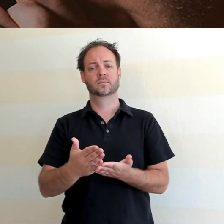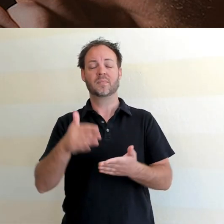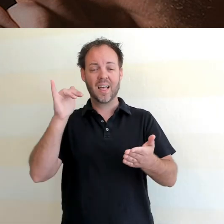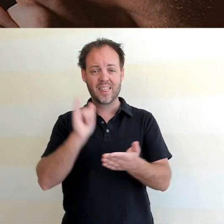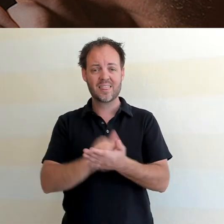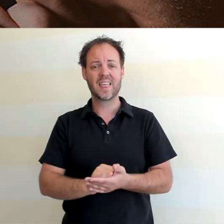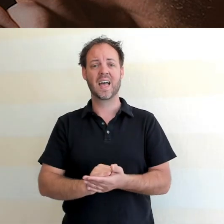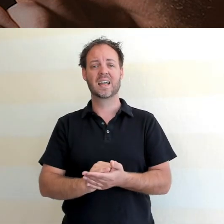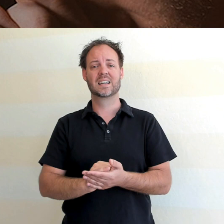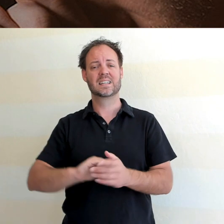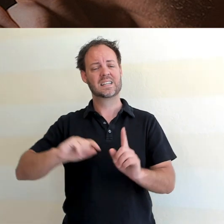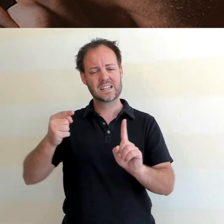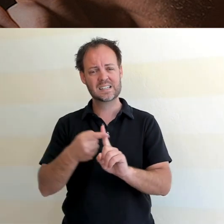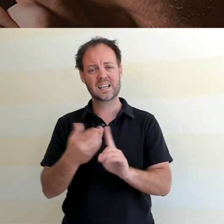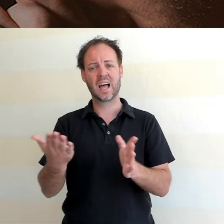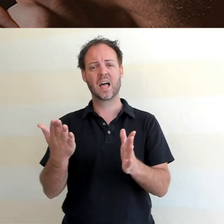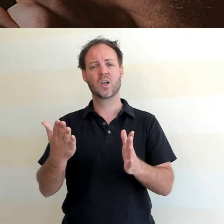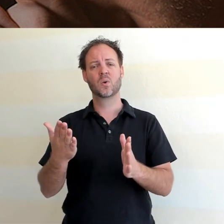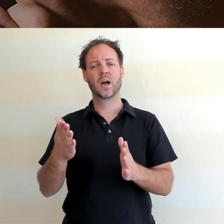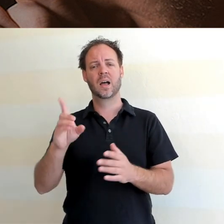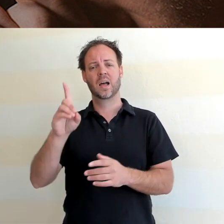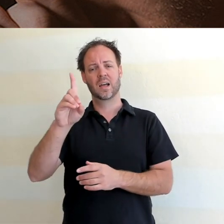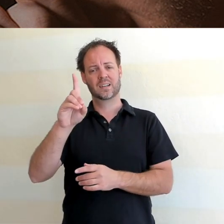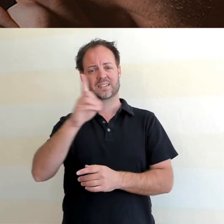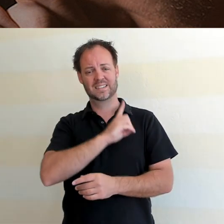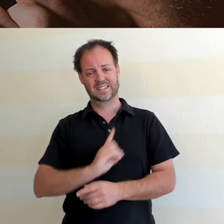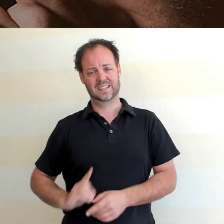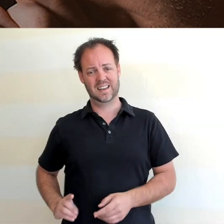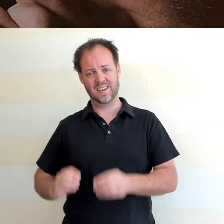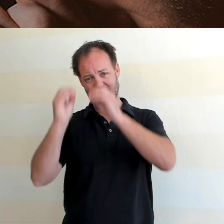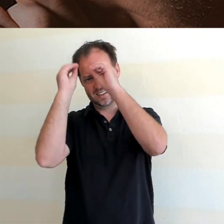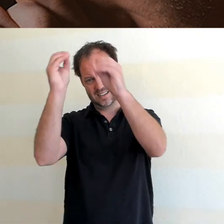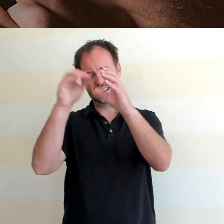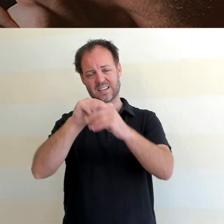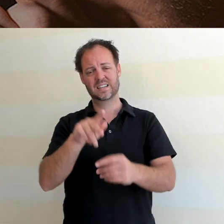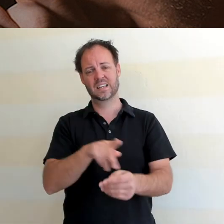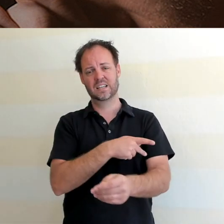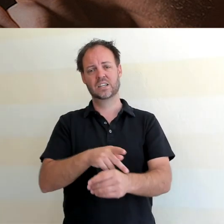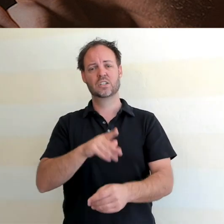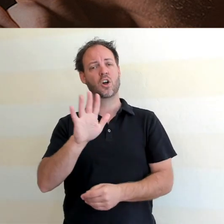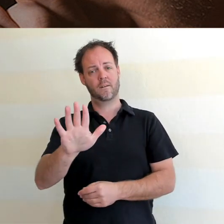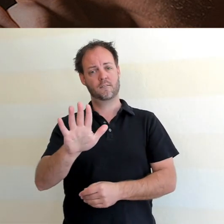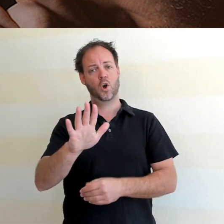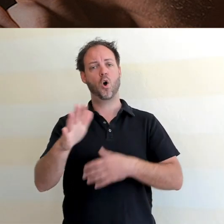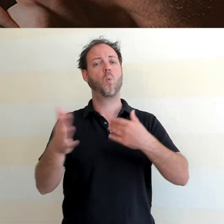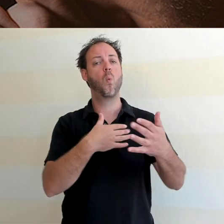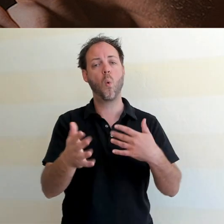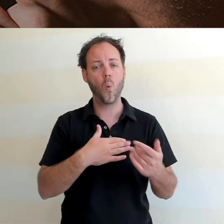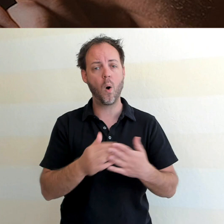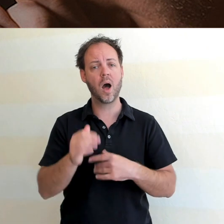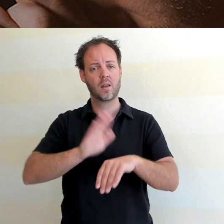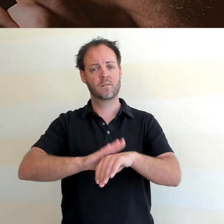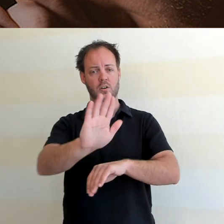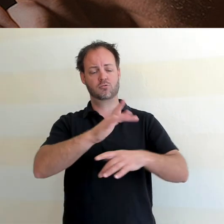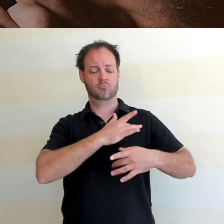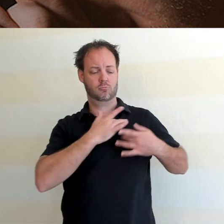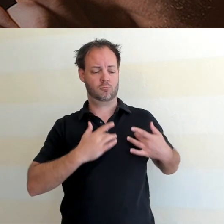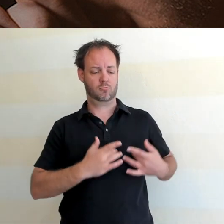That is exactly what King David teaches in Psalm 5. Whatever is on your